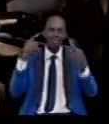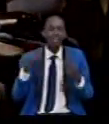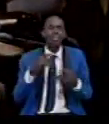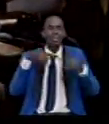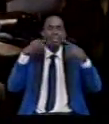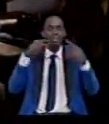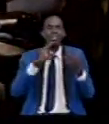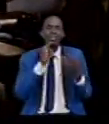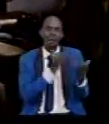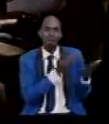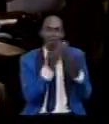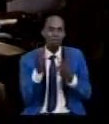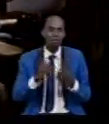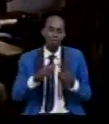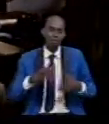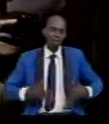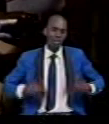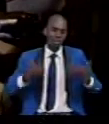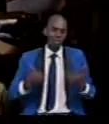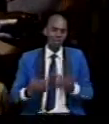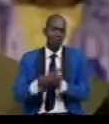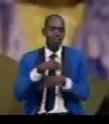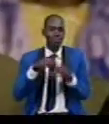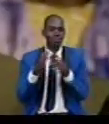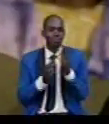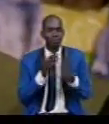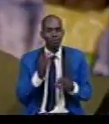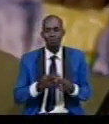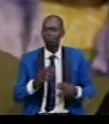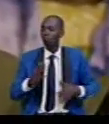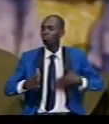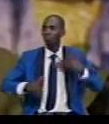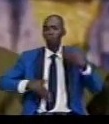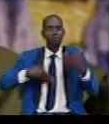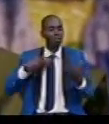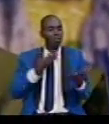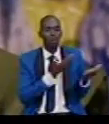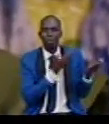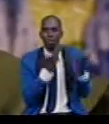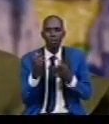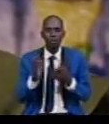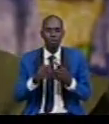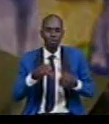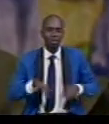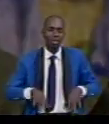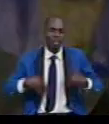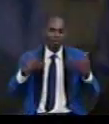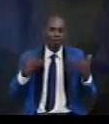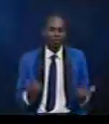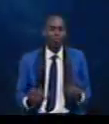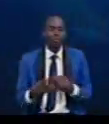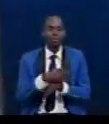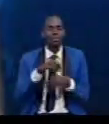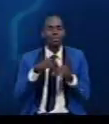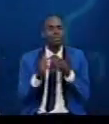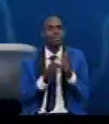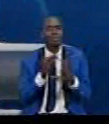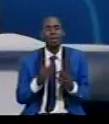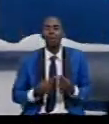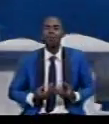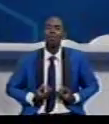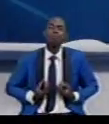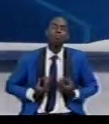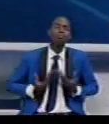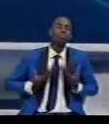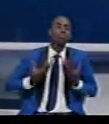Joy born in your life today. Excitement, excitement that what was dead in